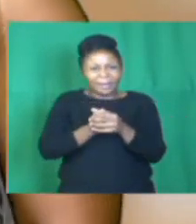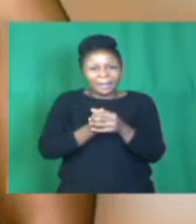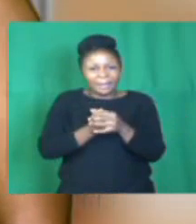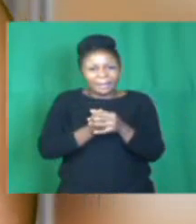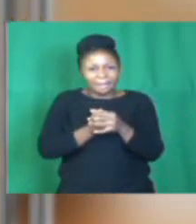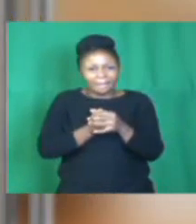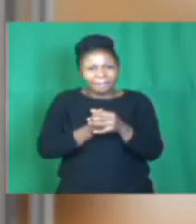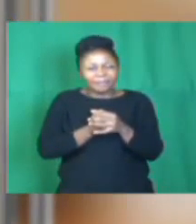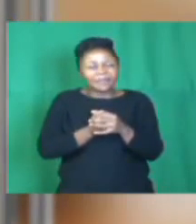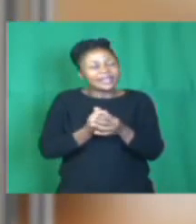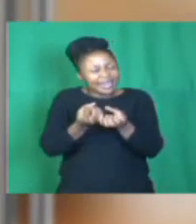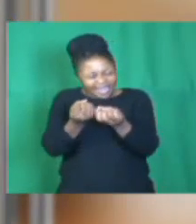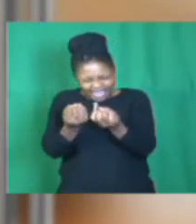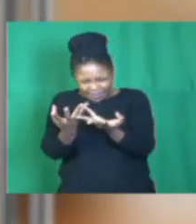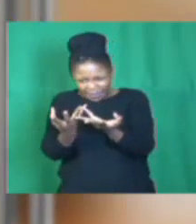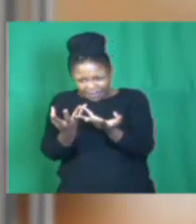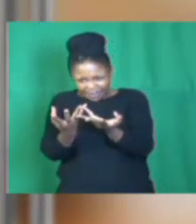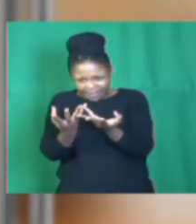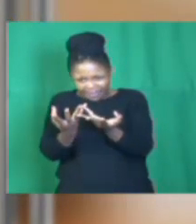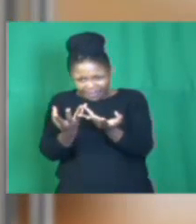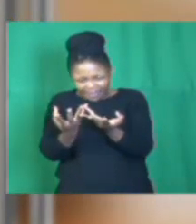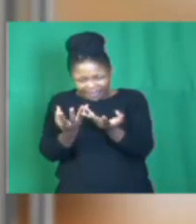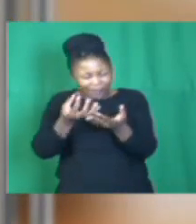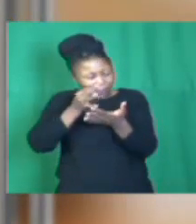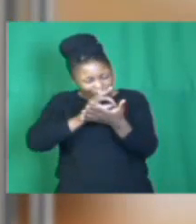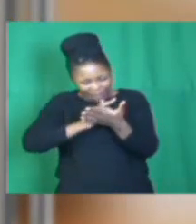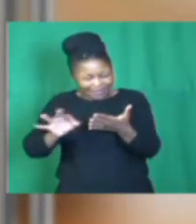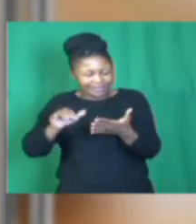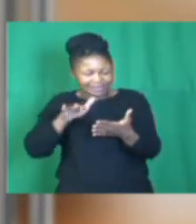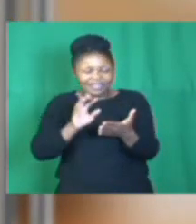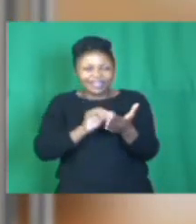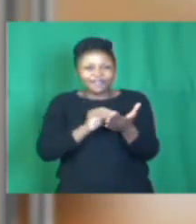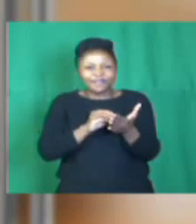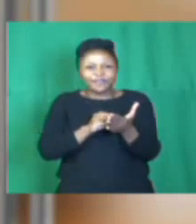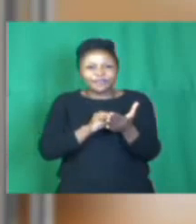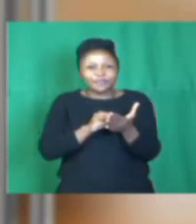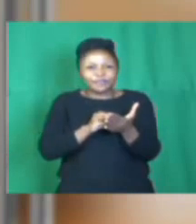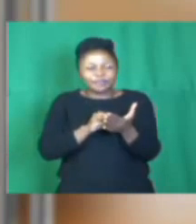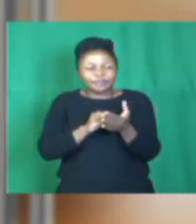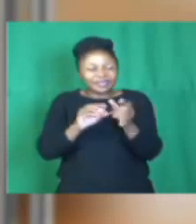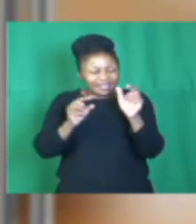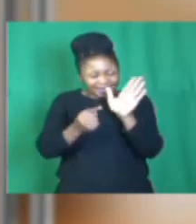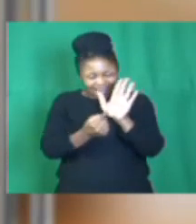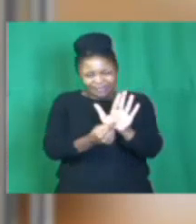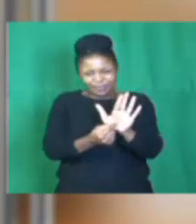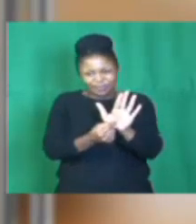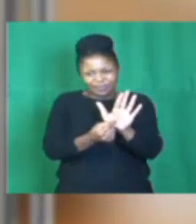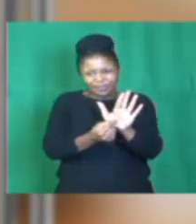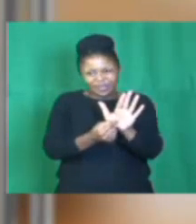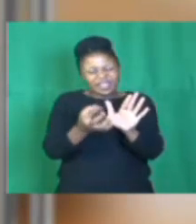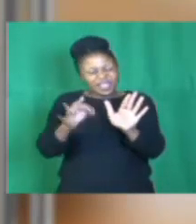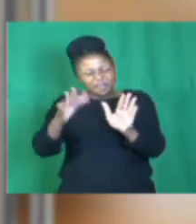number correctly. If, for example, you are given a question that requires you to give